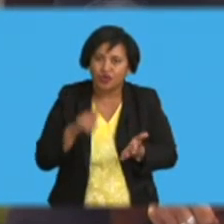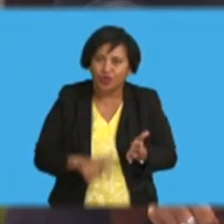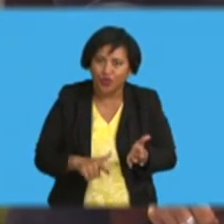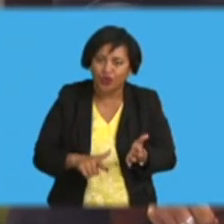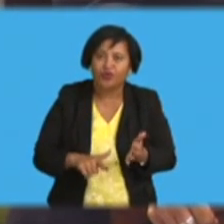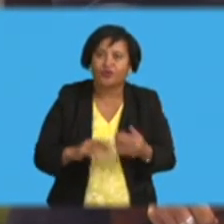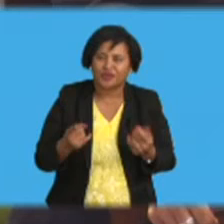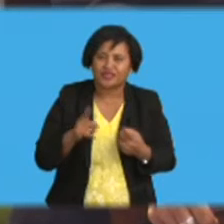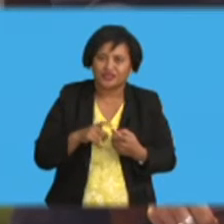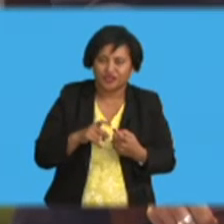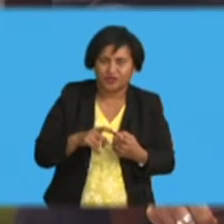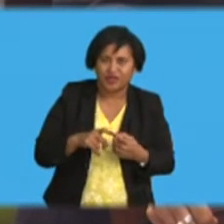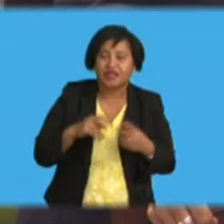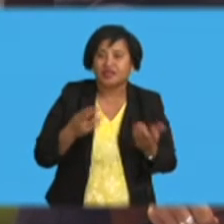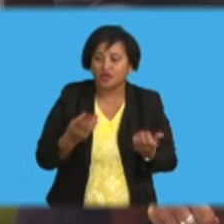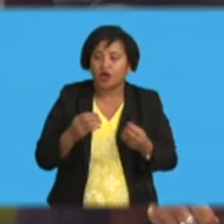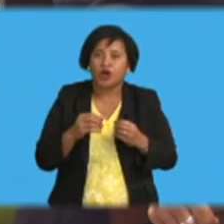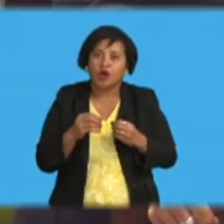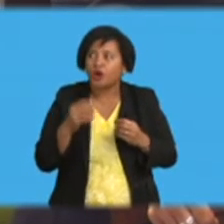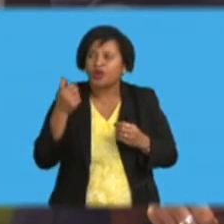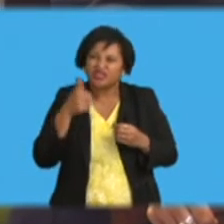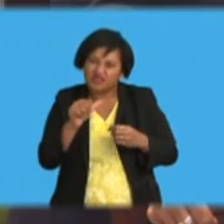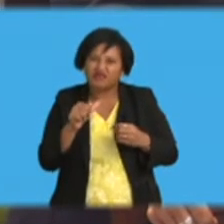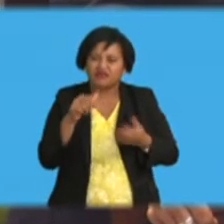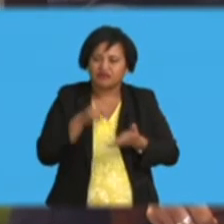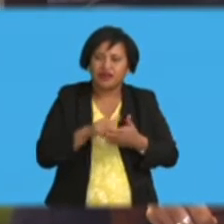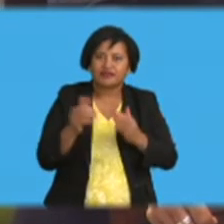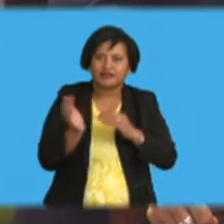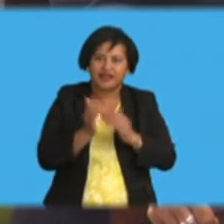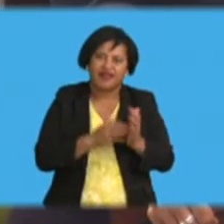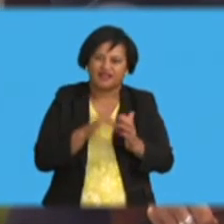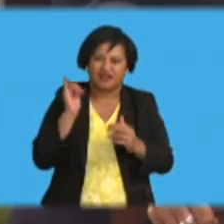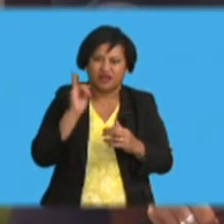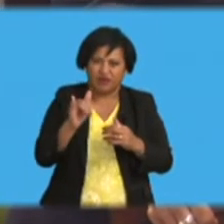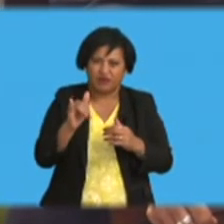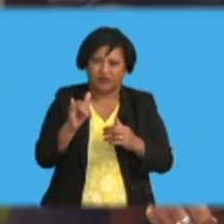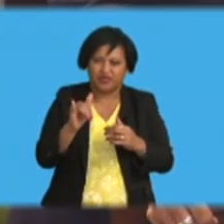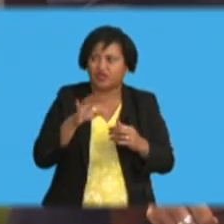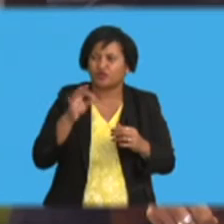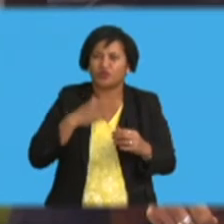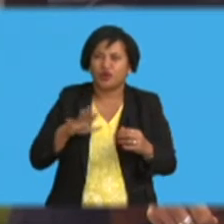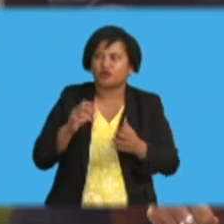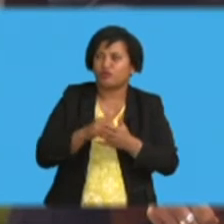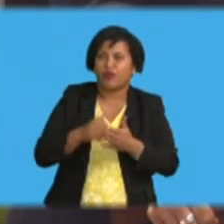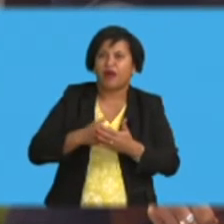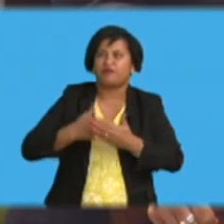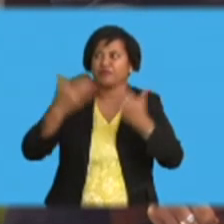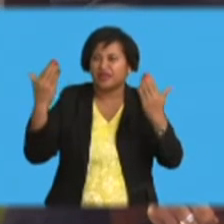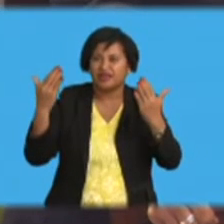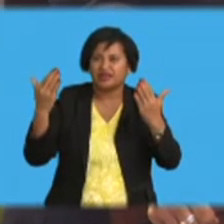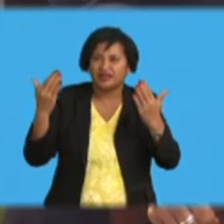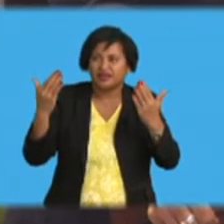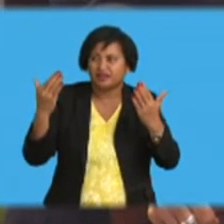flexible network growth plan using the right-sized aircraft as opposed to buying a full aircraft in the peak and an empty aircraft in the